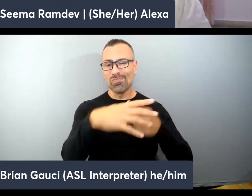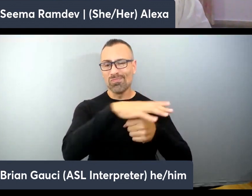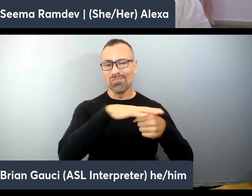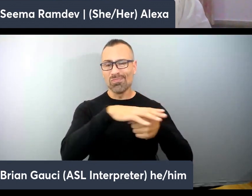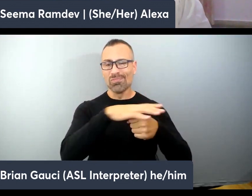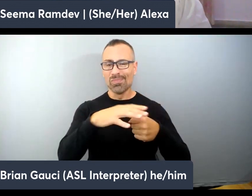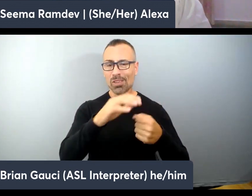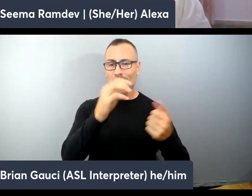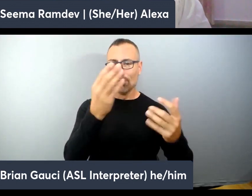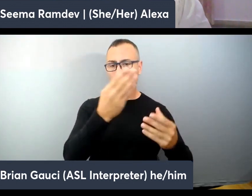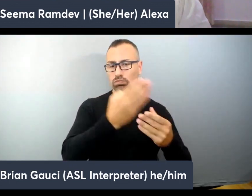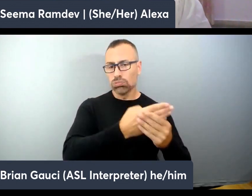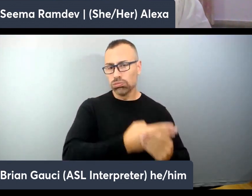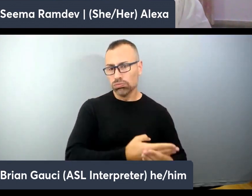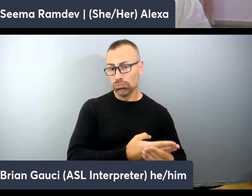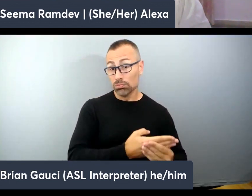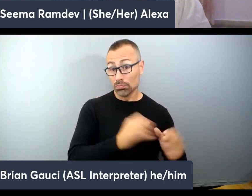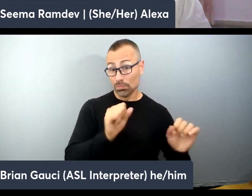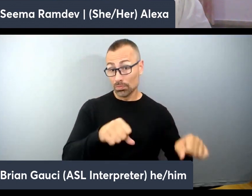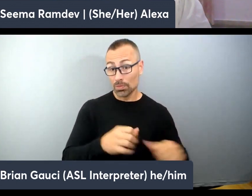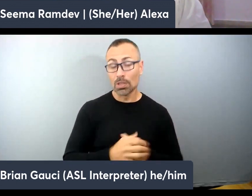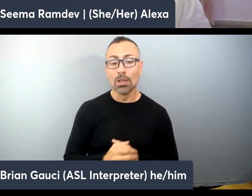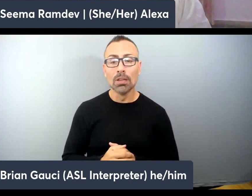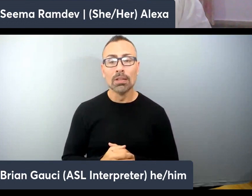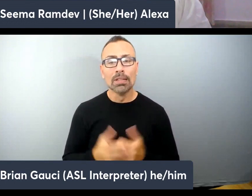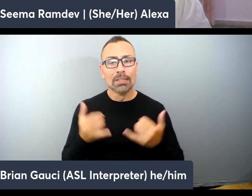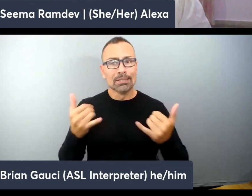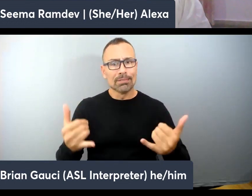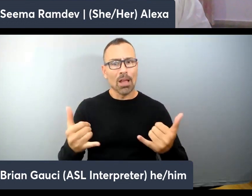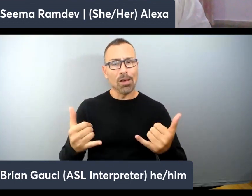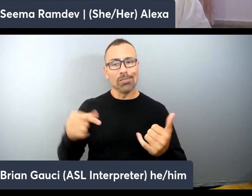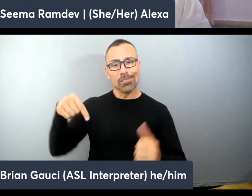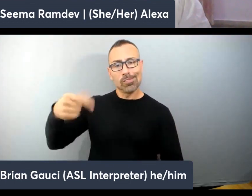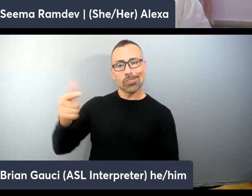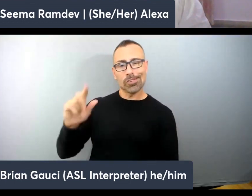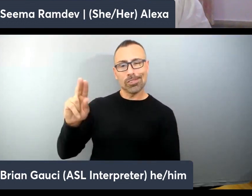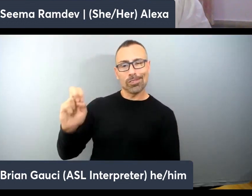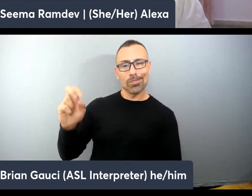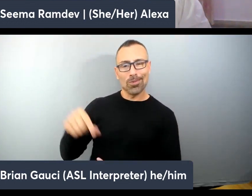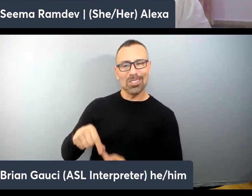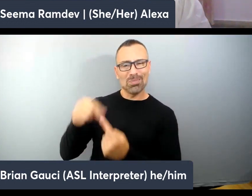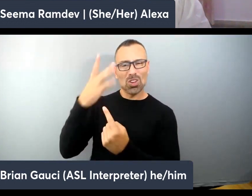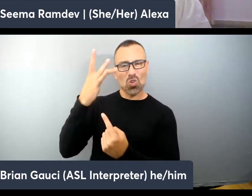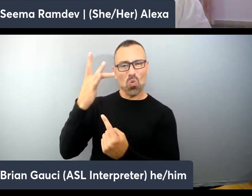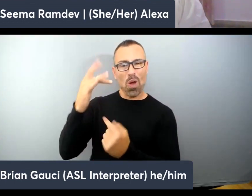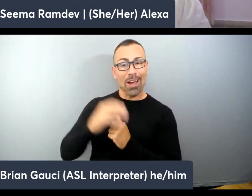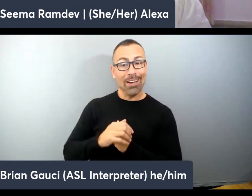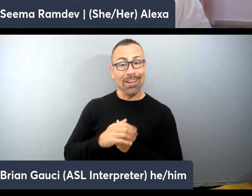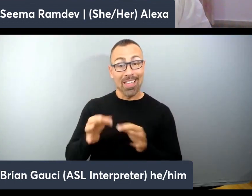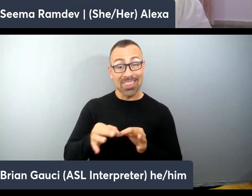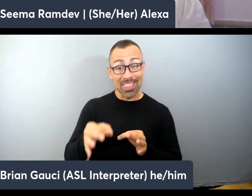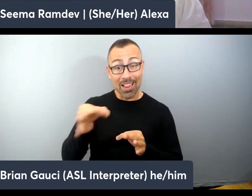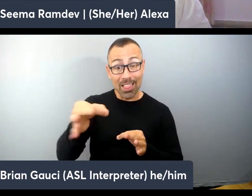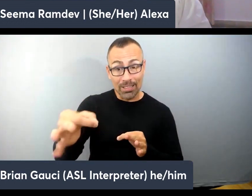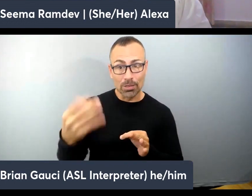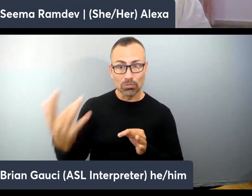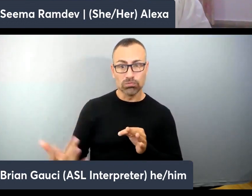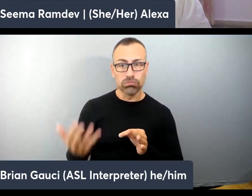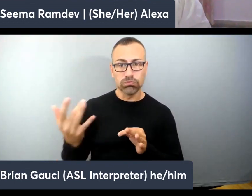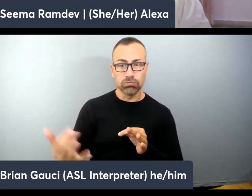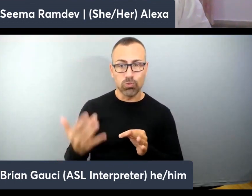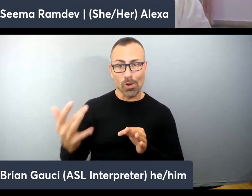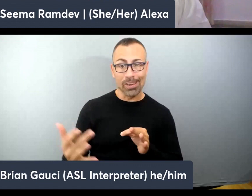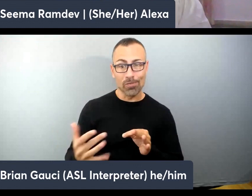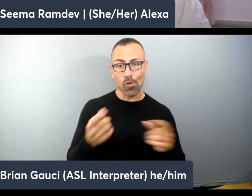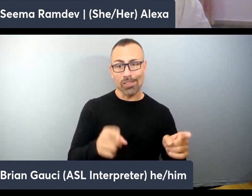What's special about Glue streaming is that it reduces the latency between the time events are ready for processing